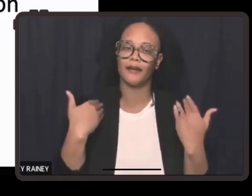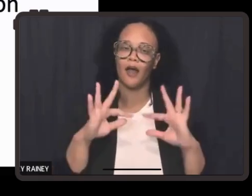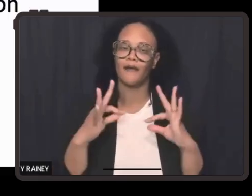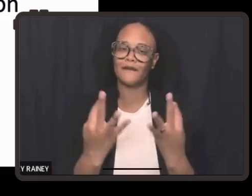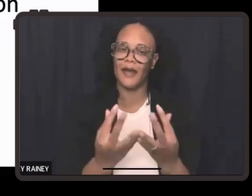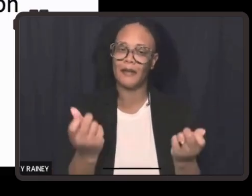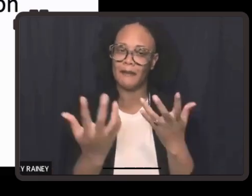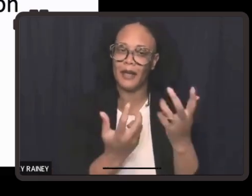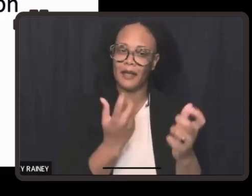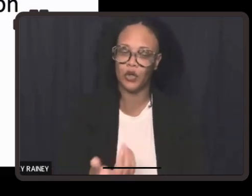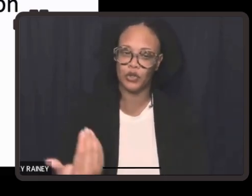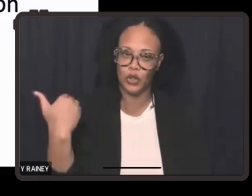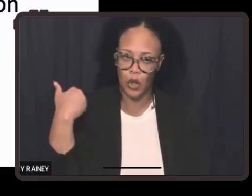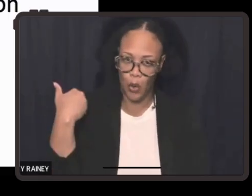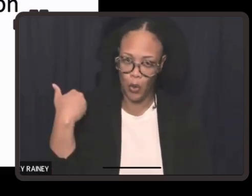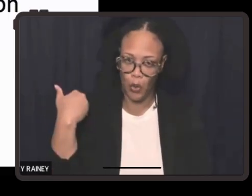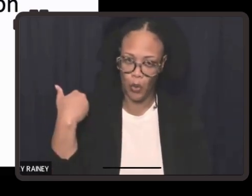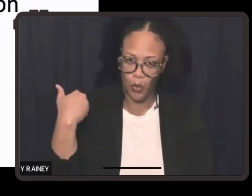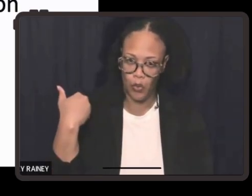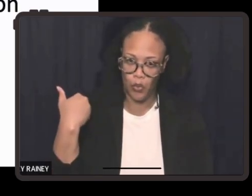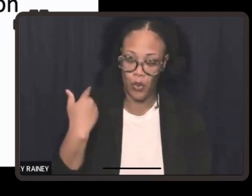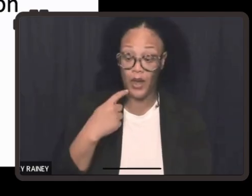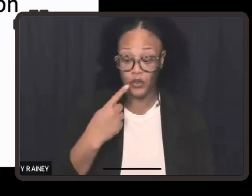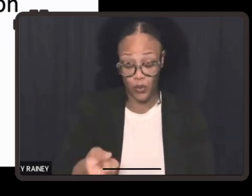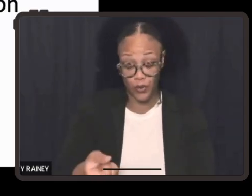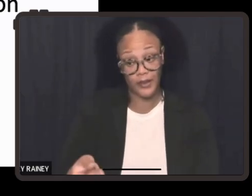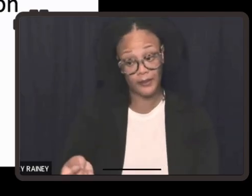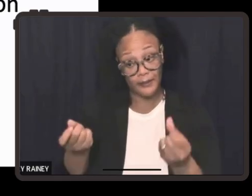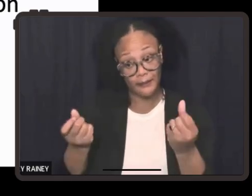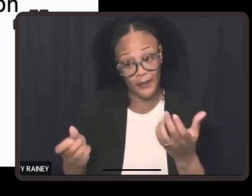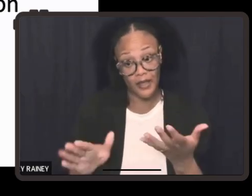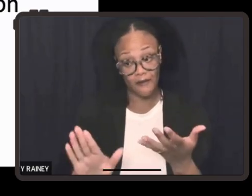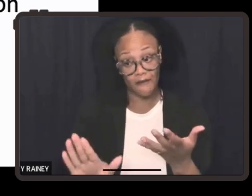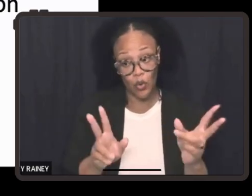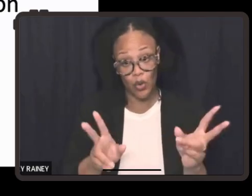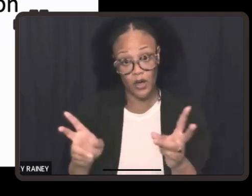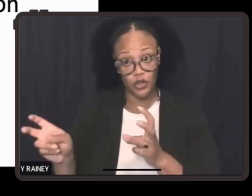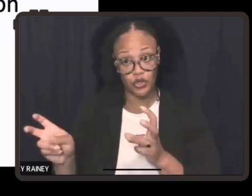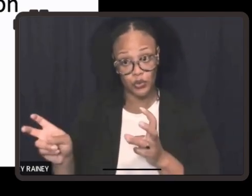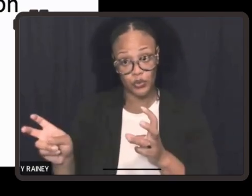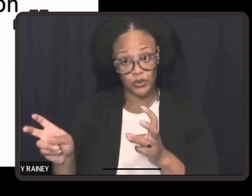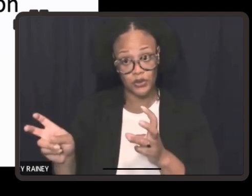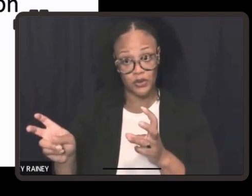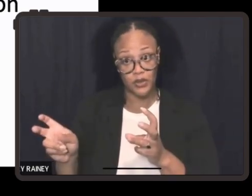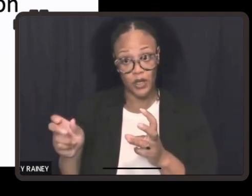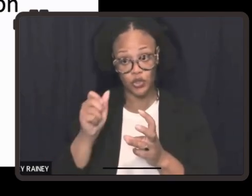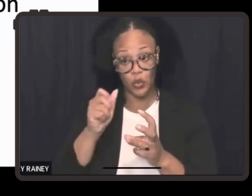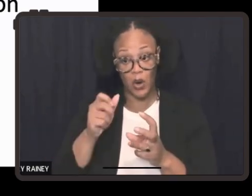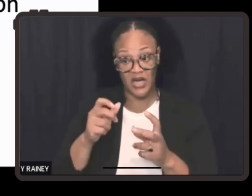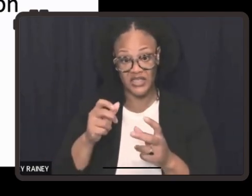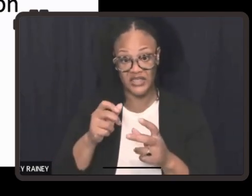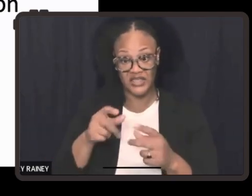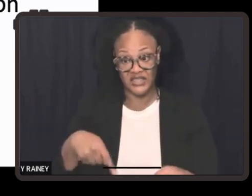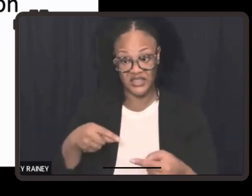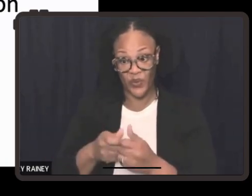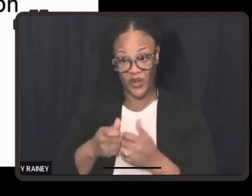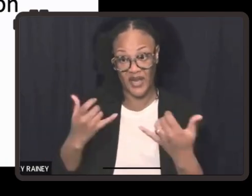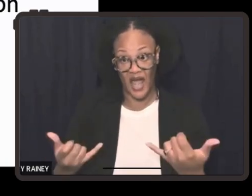said, many of the issues that you're dealing with now will settle, like the choanal atresia,